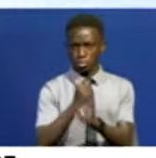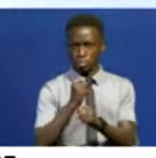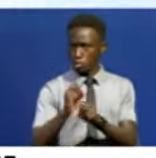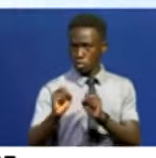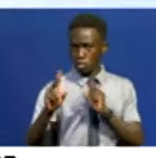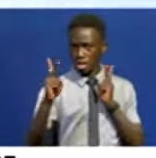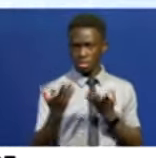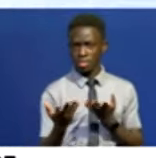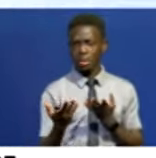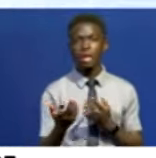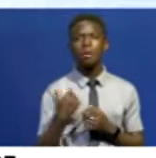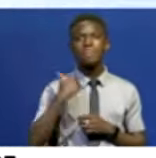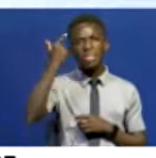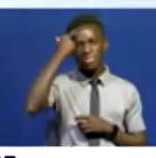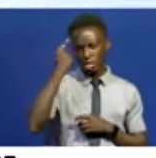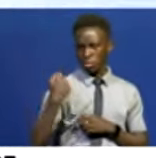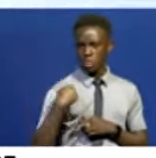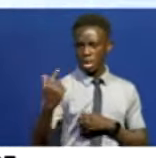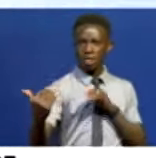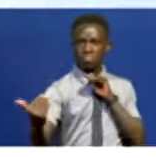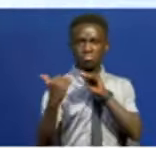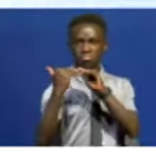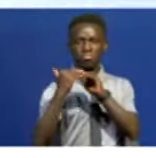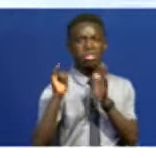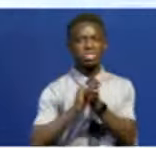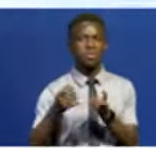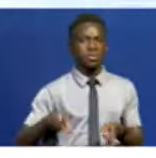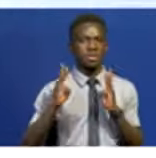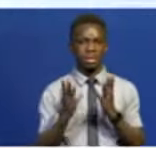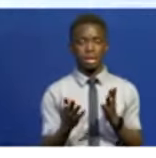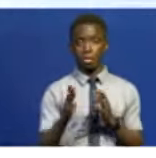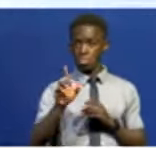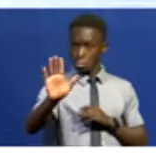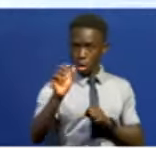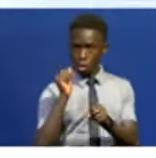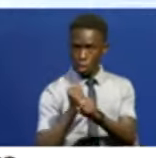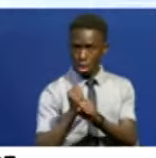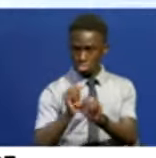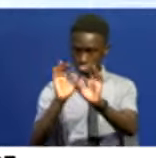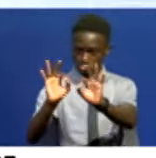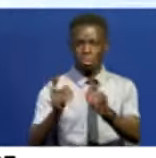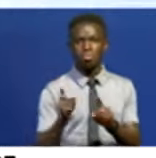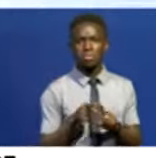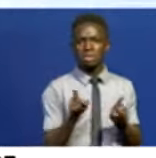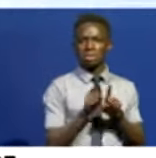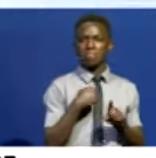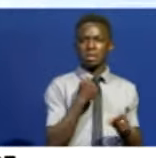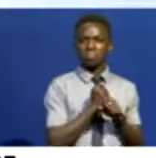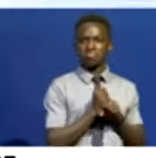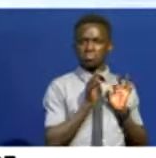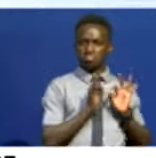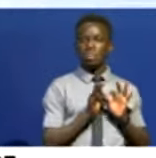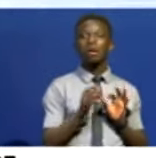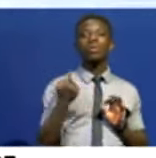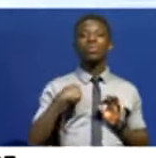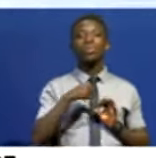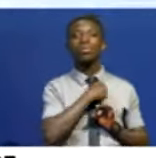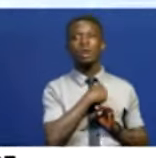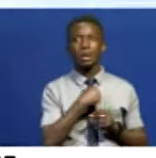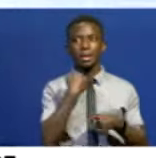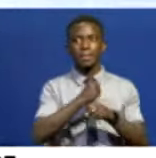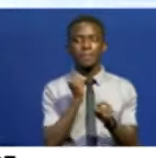think if we square it out that way, that you will do your part and I will do mine, we will get this country, we will